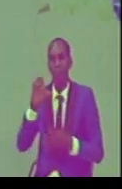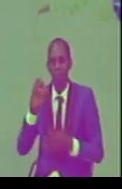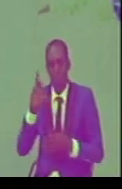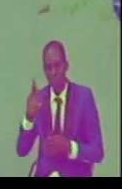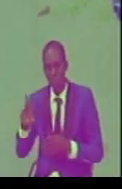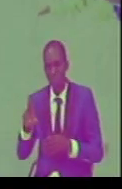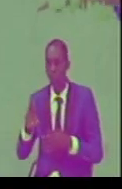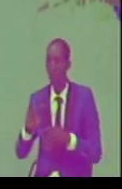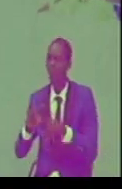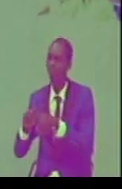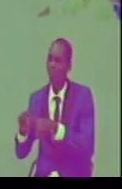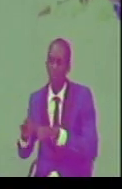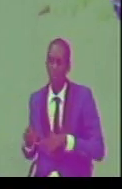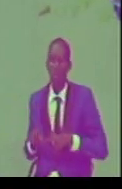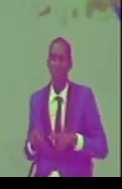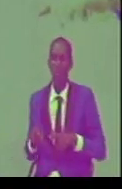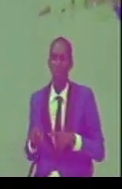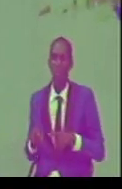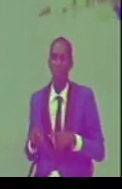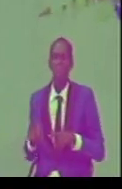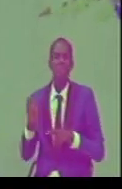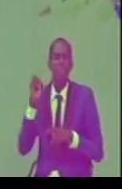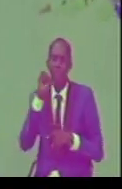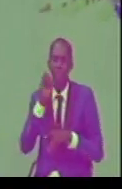mentioned a lot of things, ulcer.